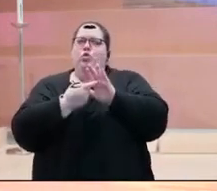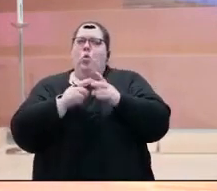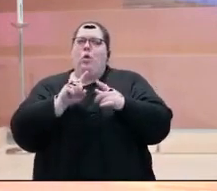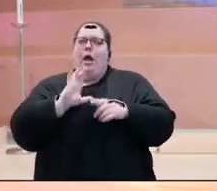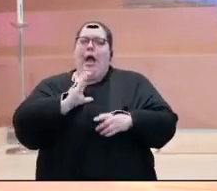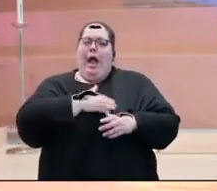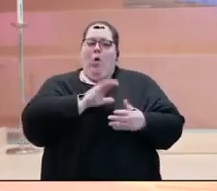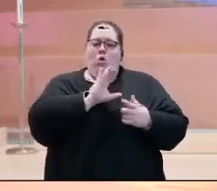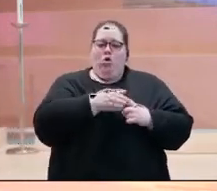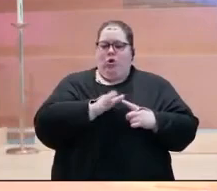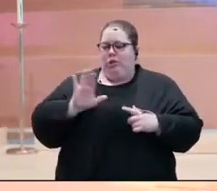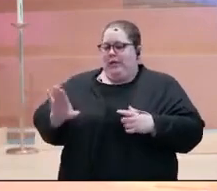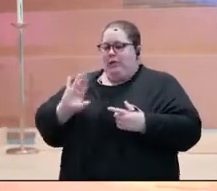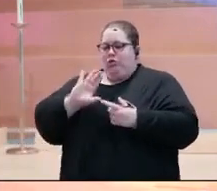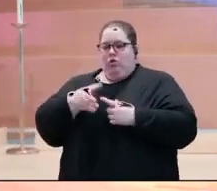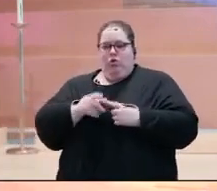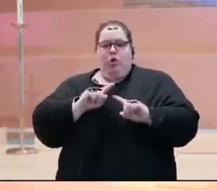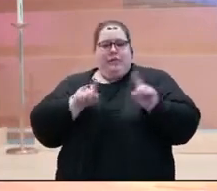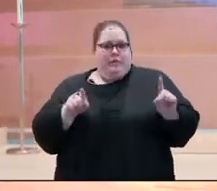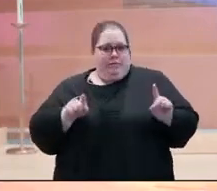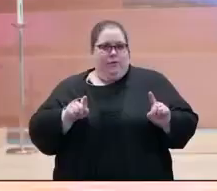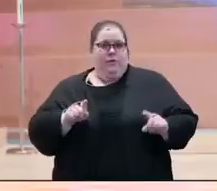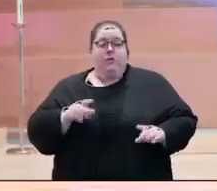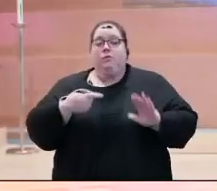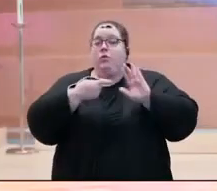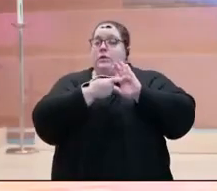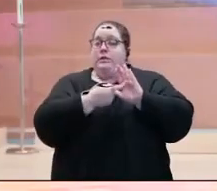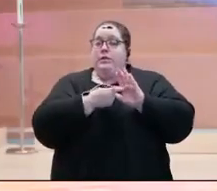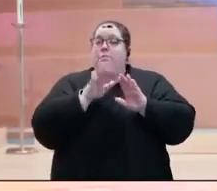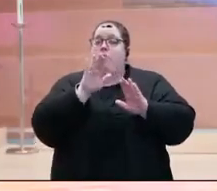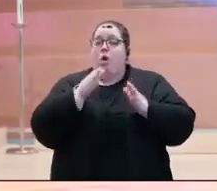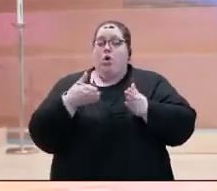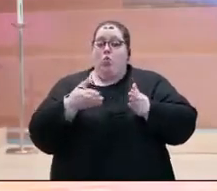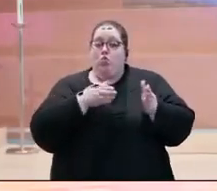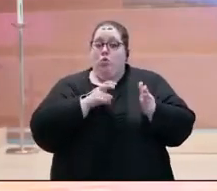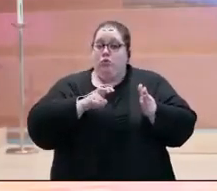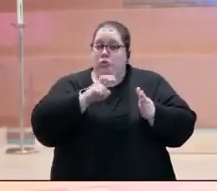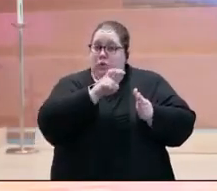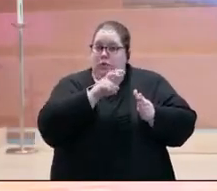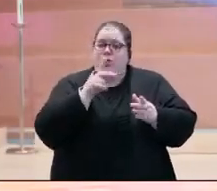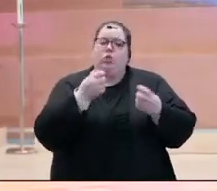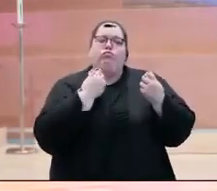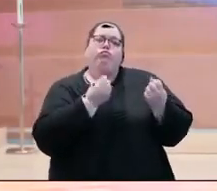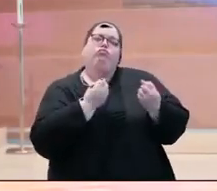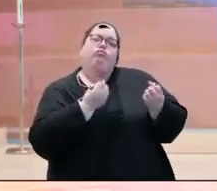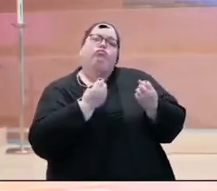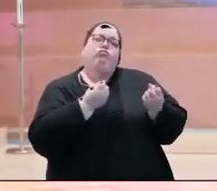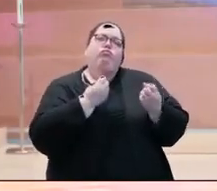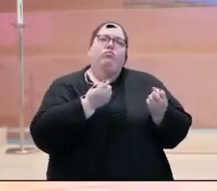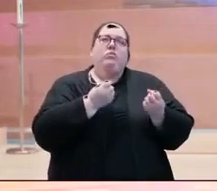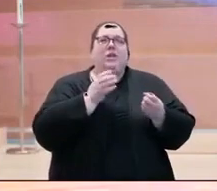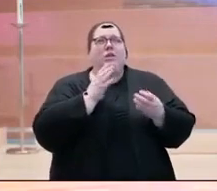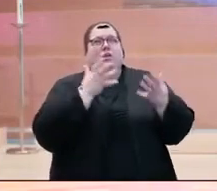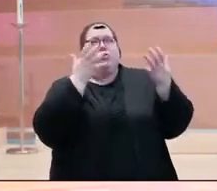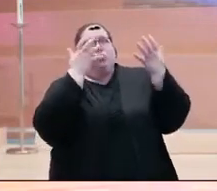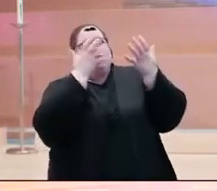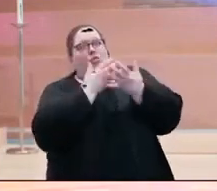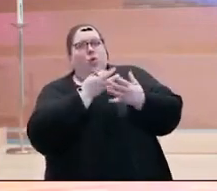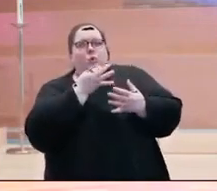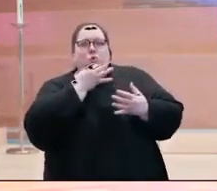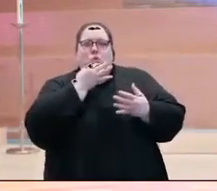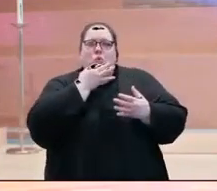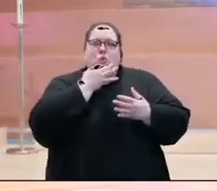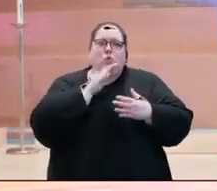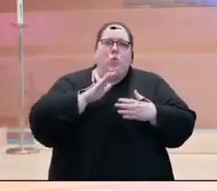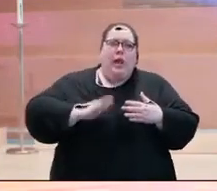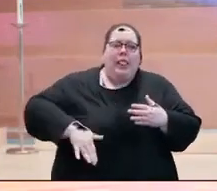and Abraham's culture. Let's say you're on a road trip and you're driving along the interstate and it's getting kind of late, it's getting kind of dark, and you decide